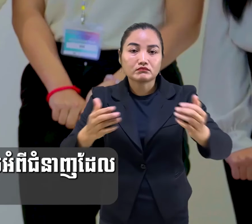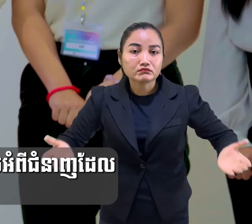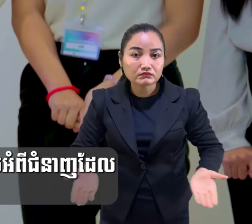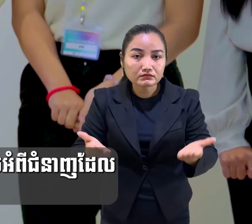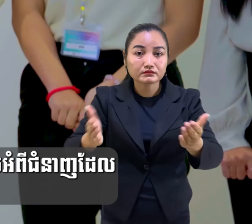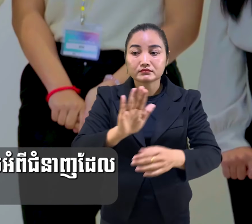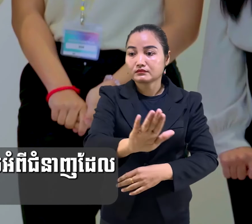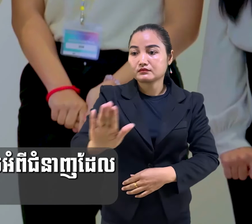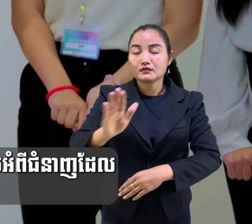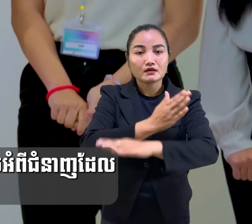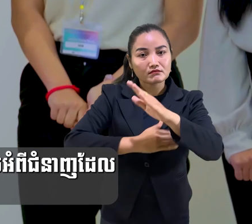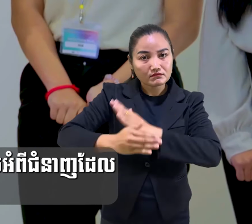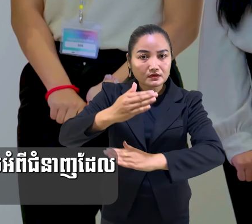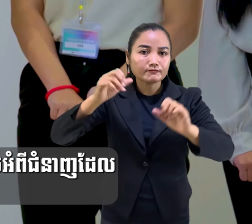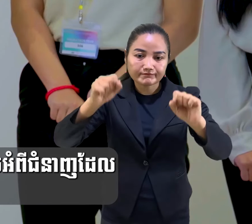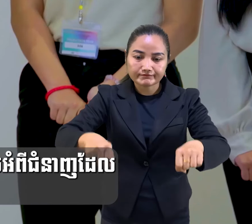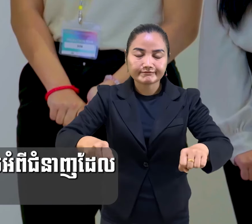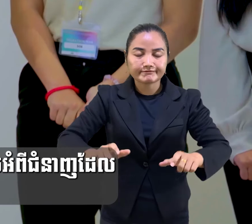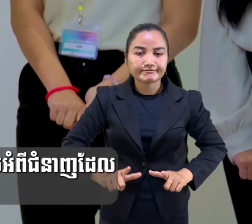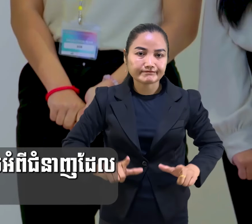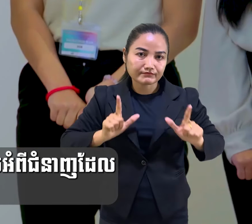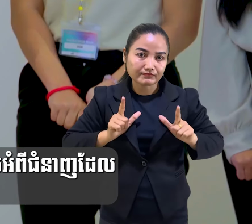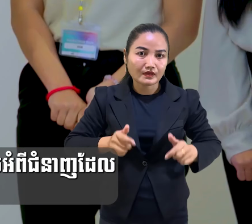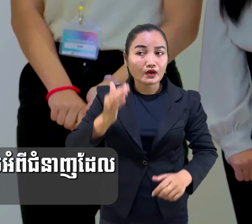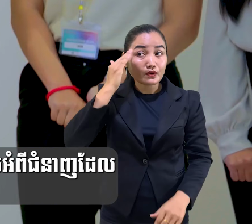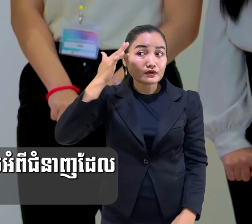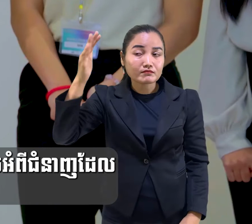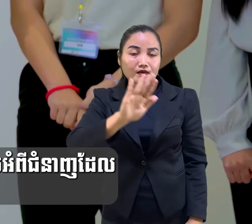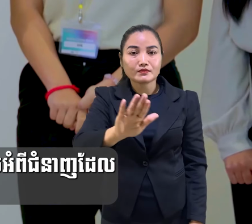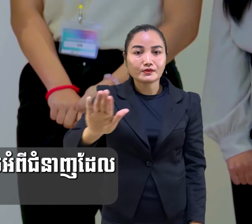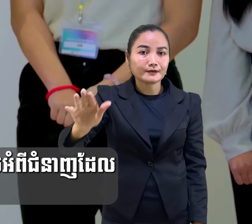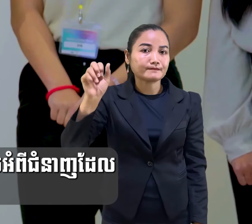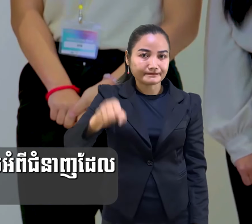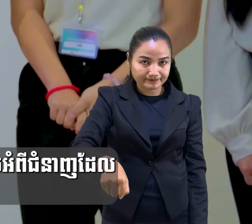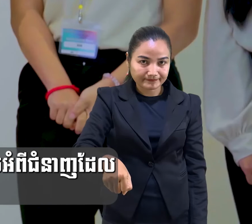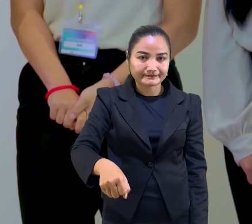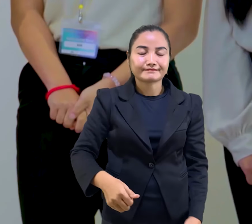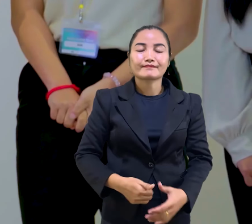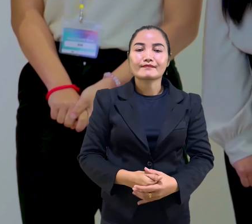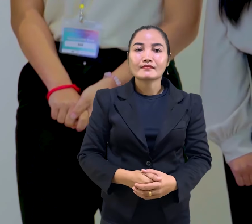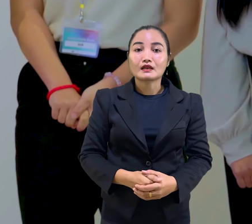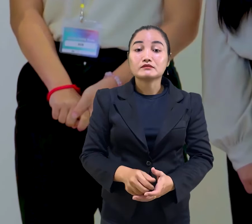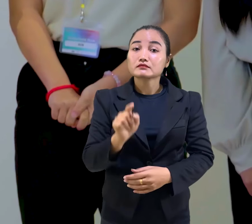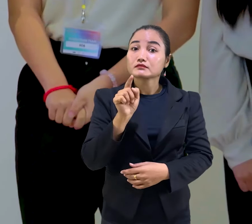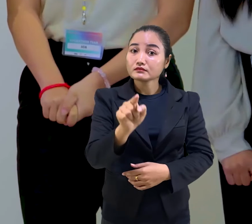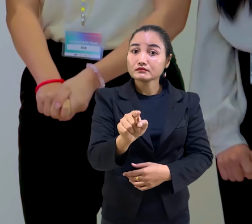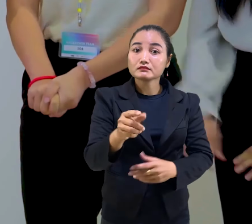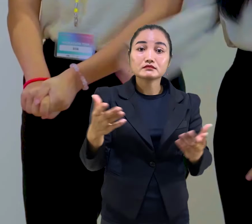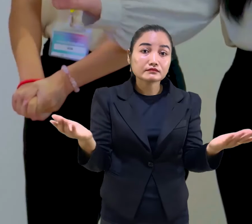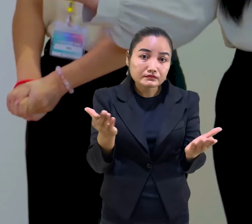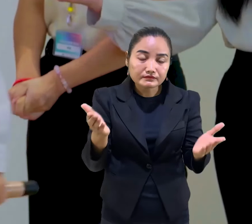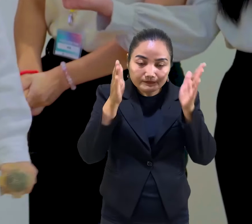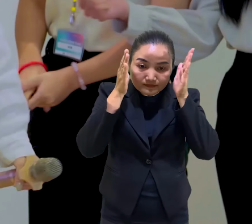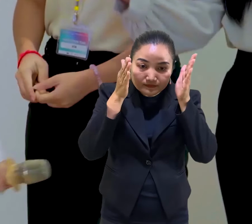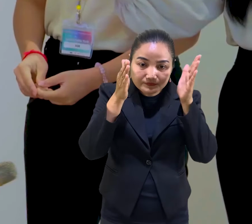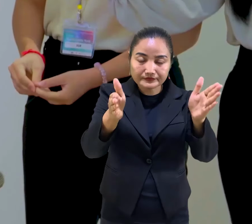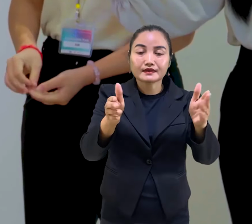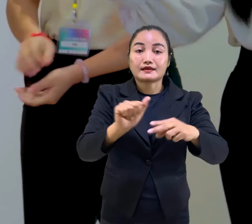media campaigns to test and understand whether what are the skills or that the disability people have.